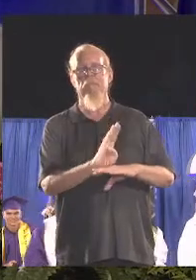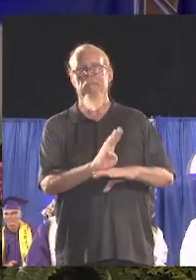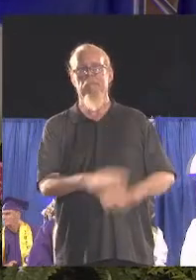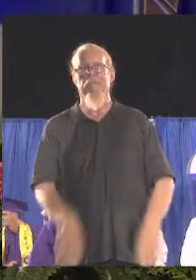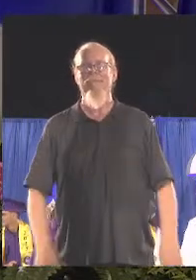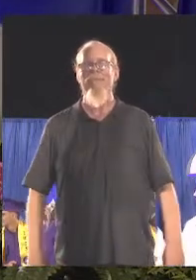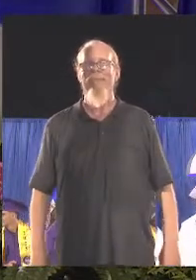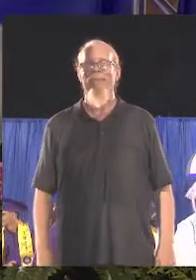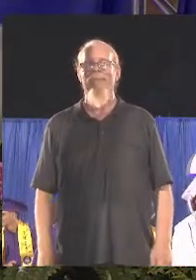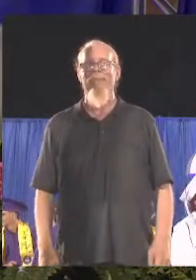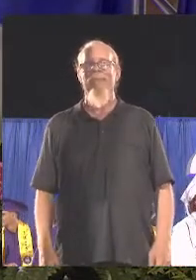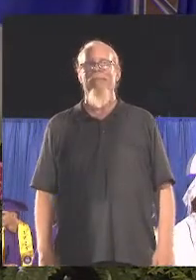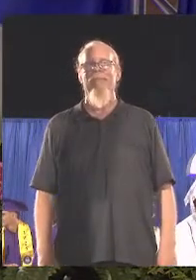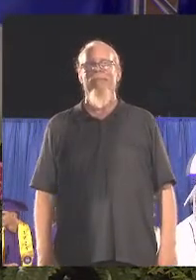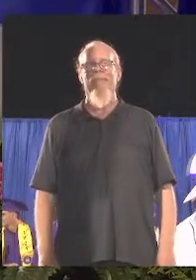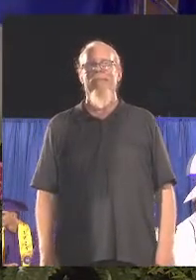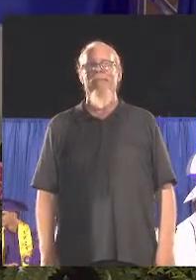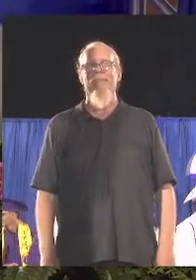Hi.